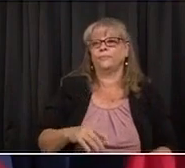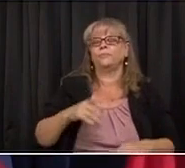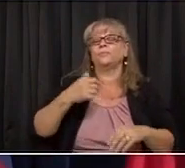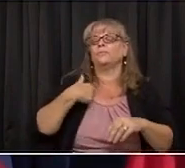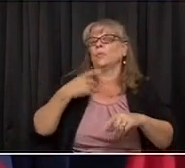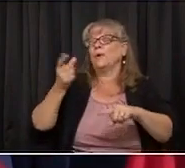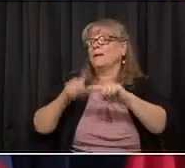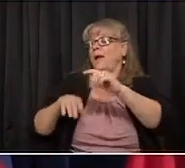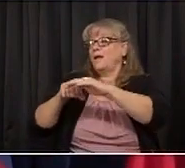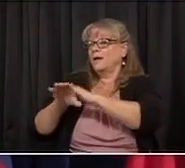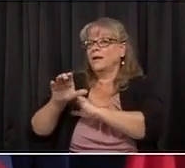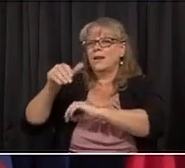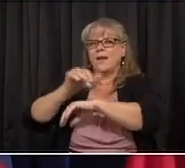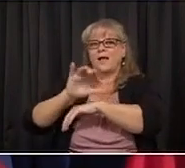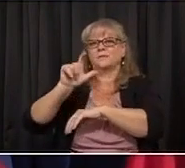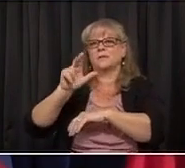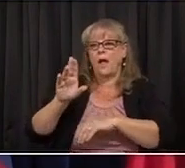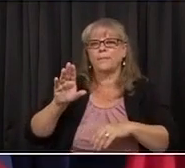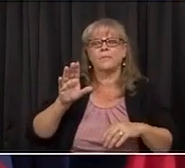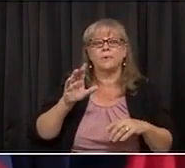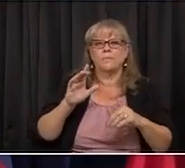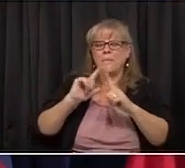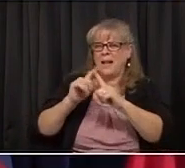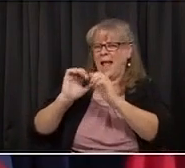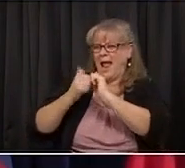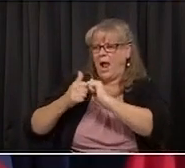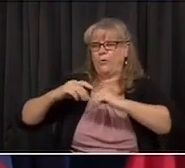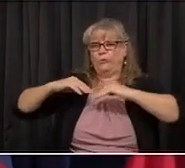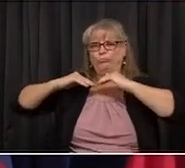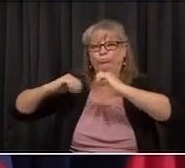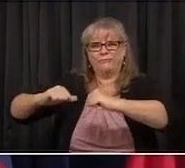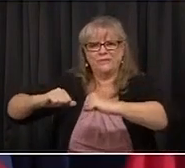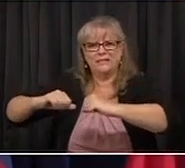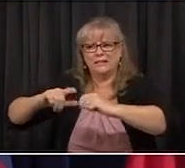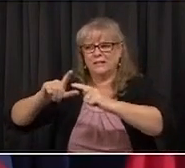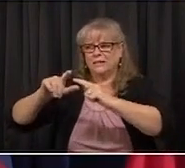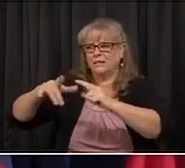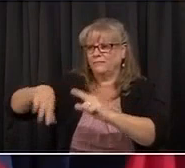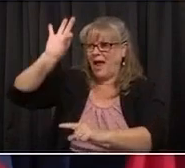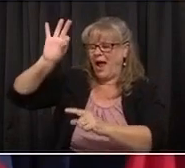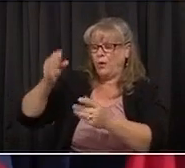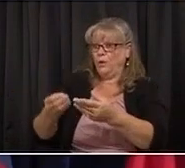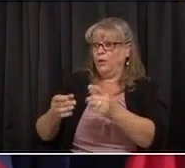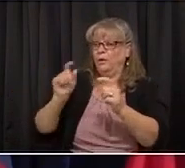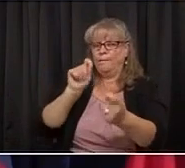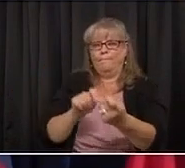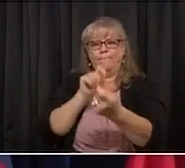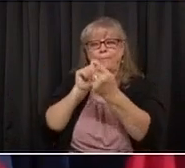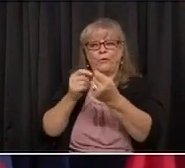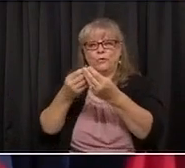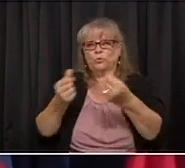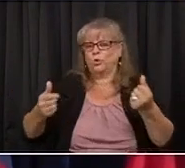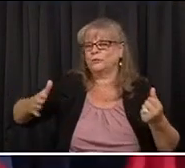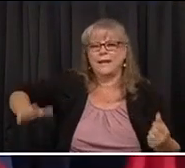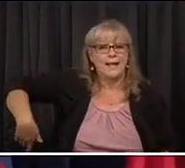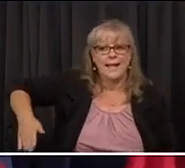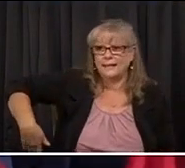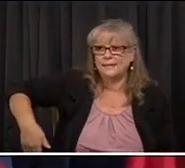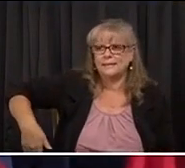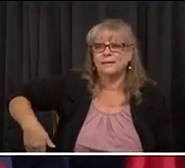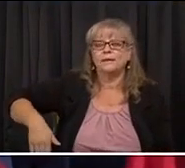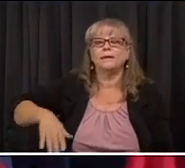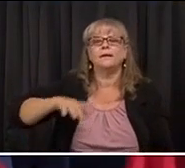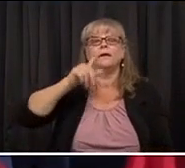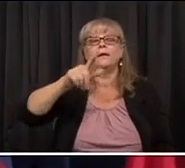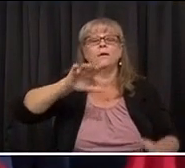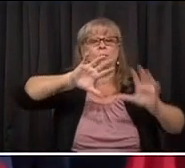think to a great extent the world hasn't figured this out. We need to find the way that people can have fun in a safe way.